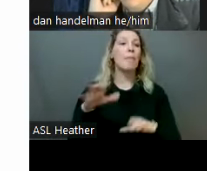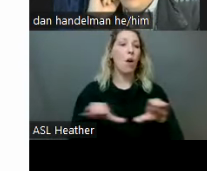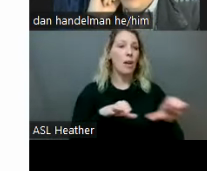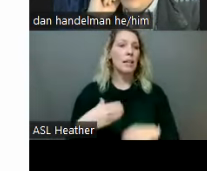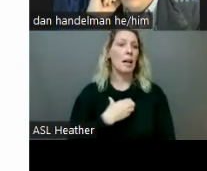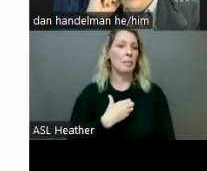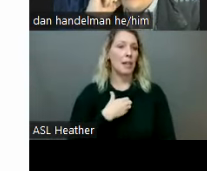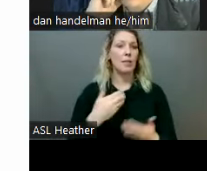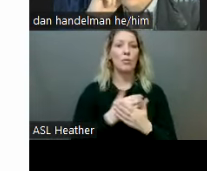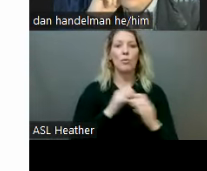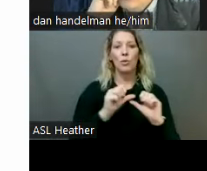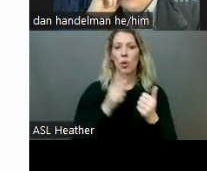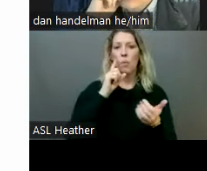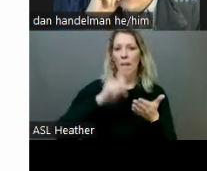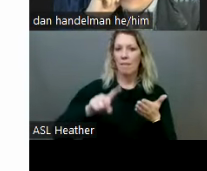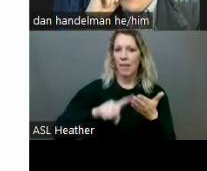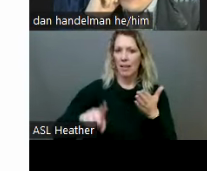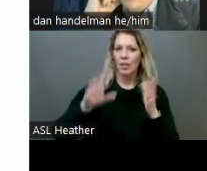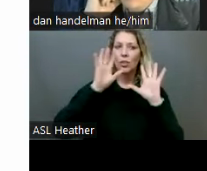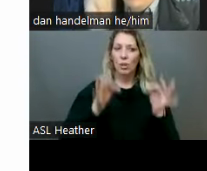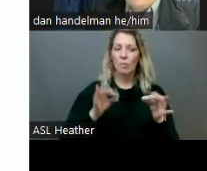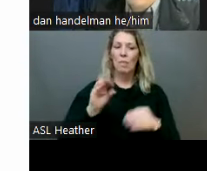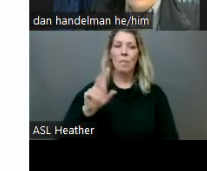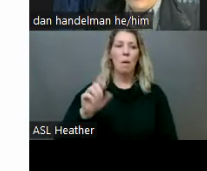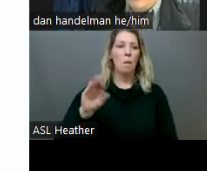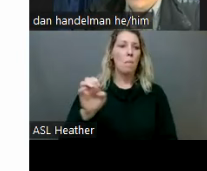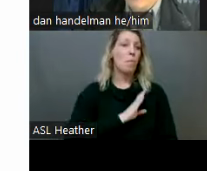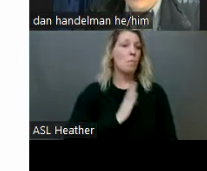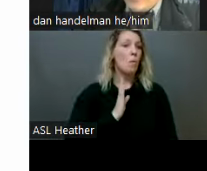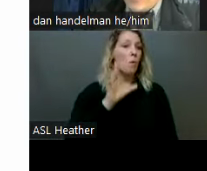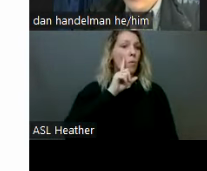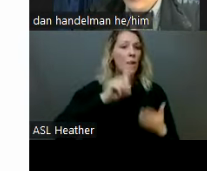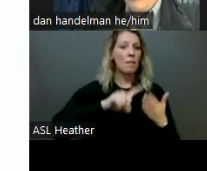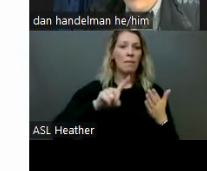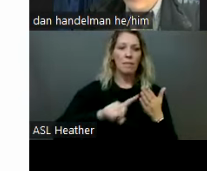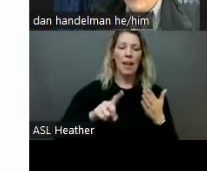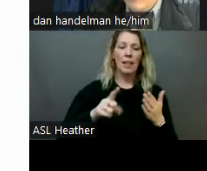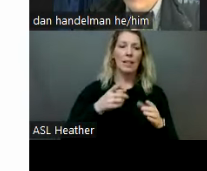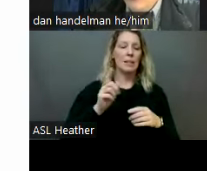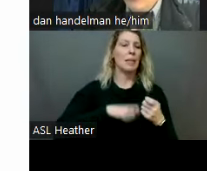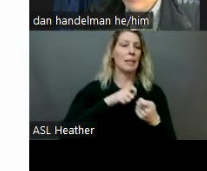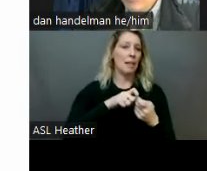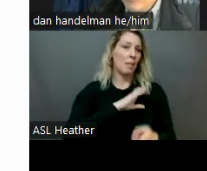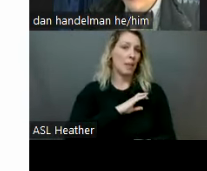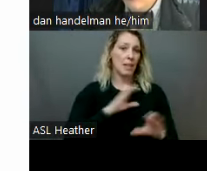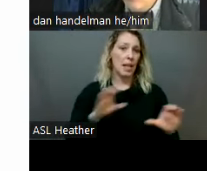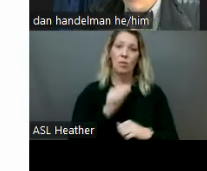agency will investigate and determine outcomes. A, the board shall investigate certain police actions, including but not limited